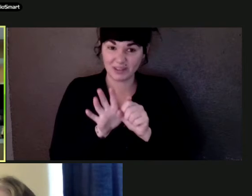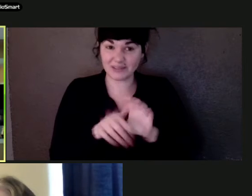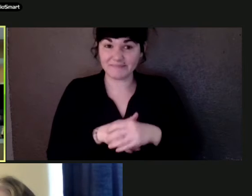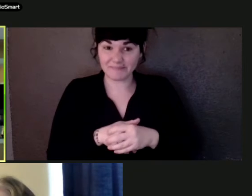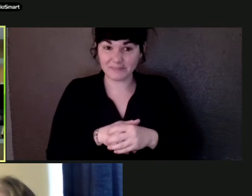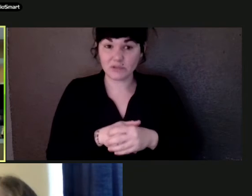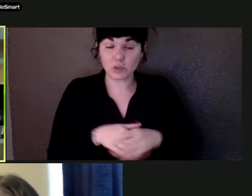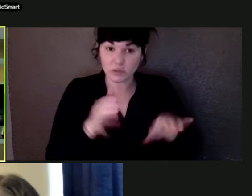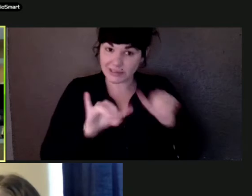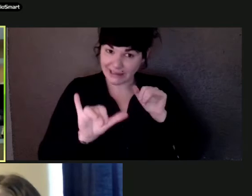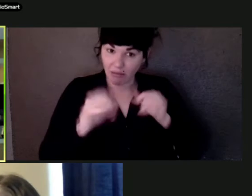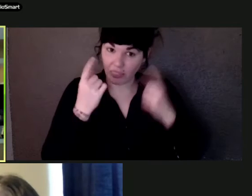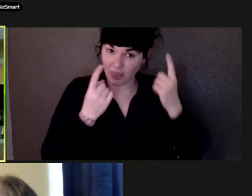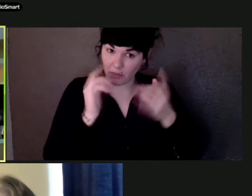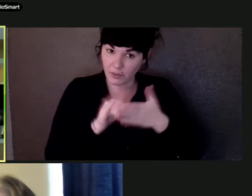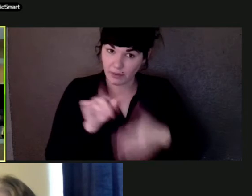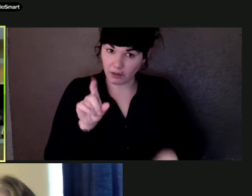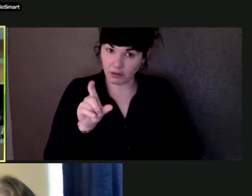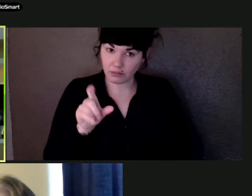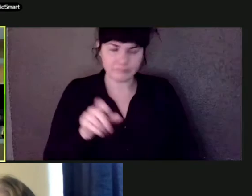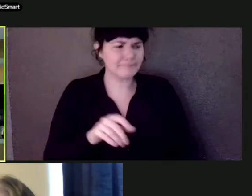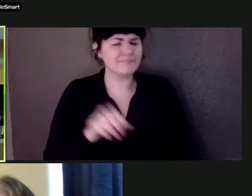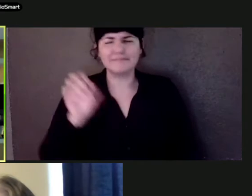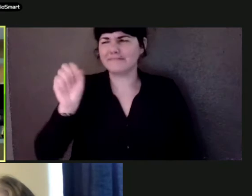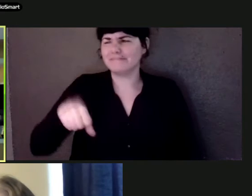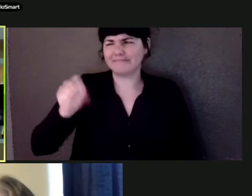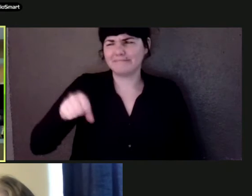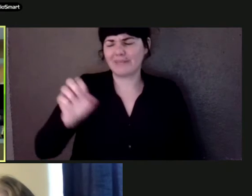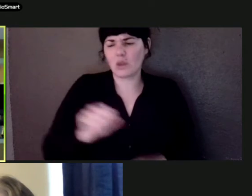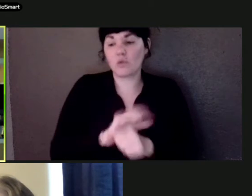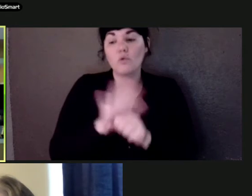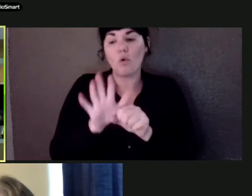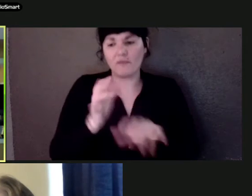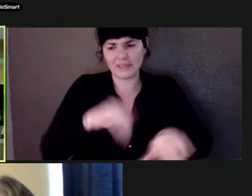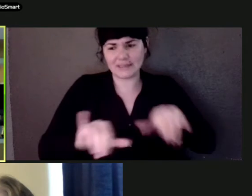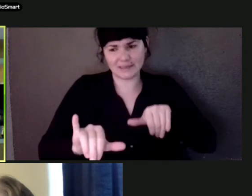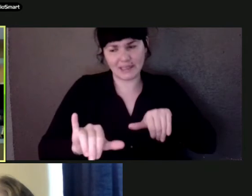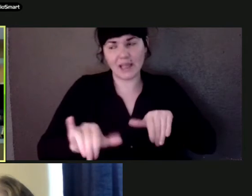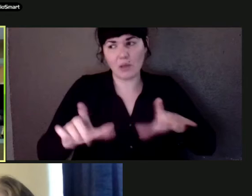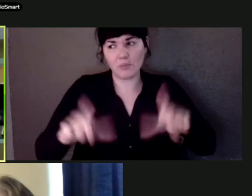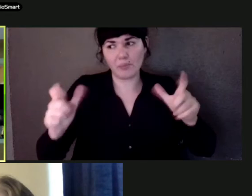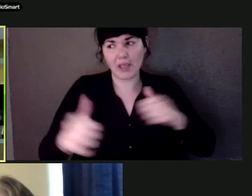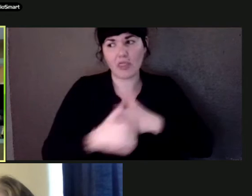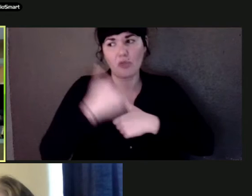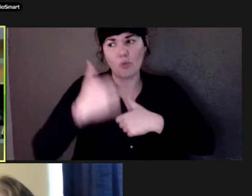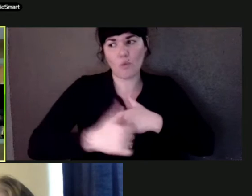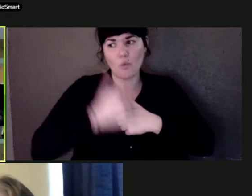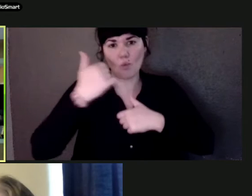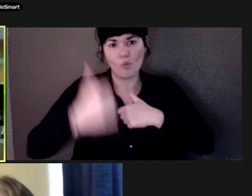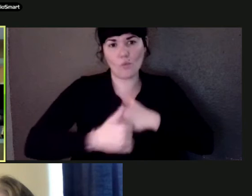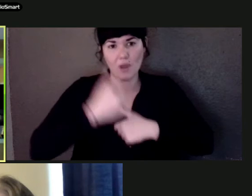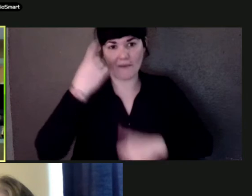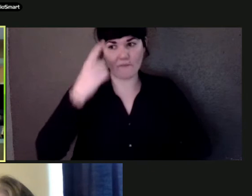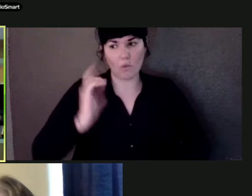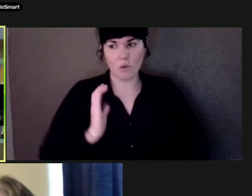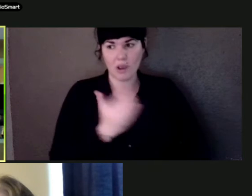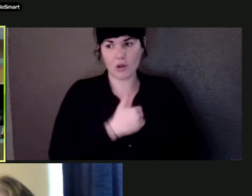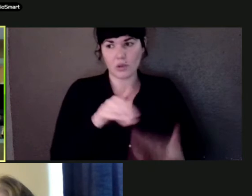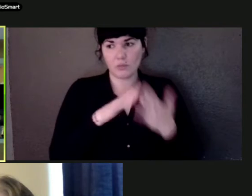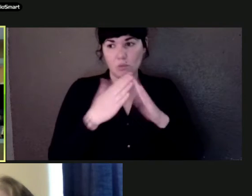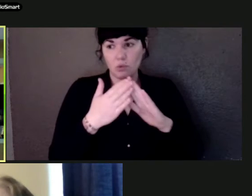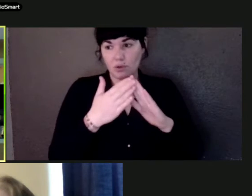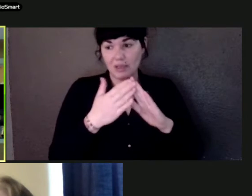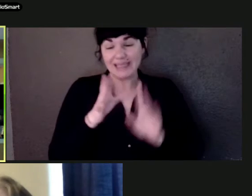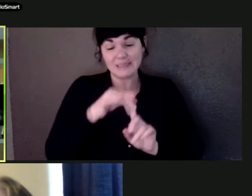Absolutely. COVID is still very much a threat to our communities, especially with the vaccine not being available for those 11 and